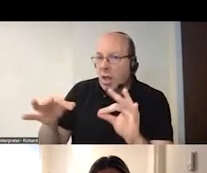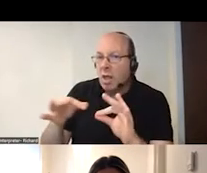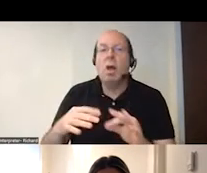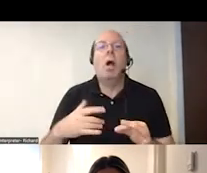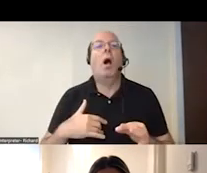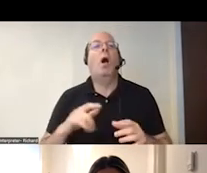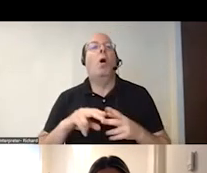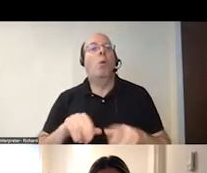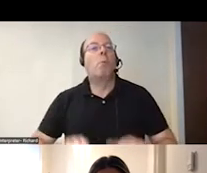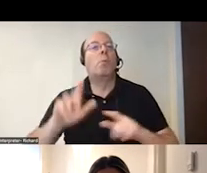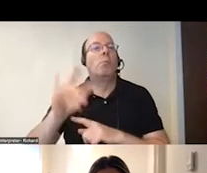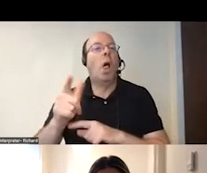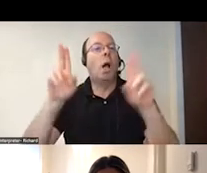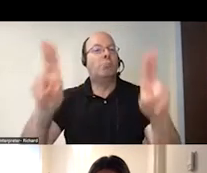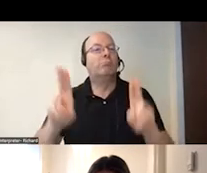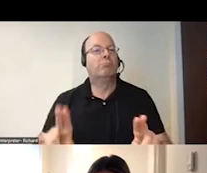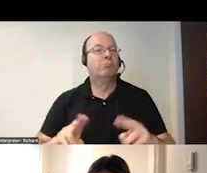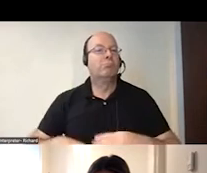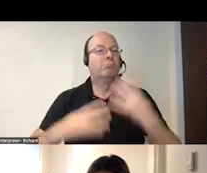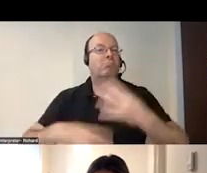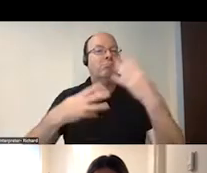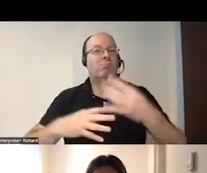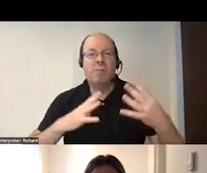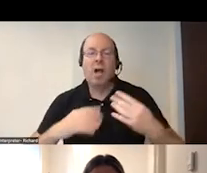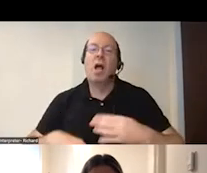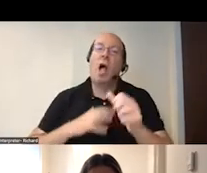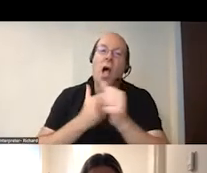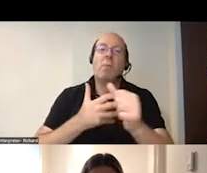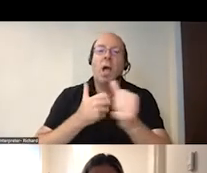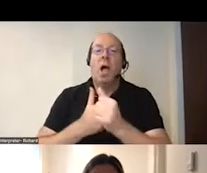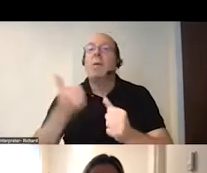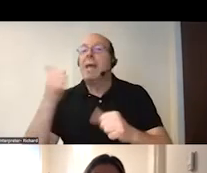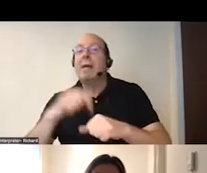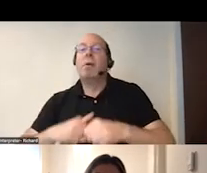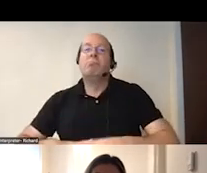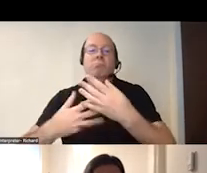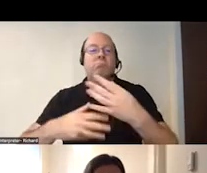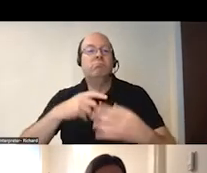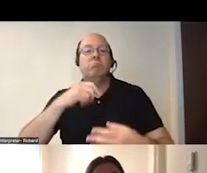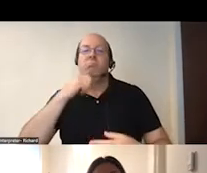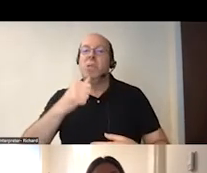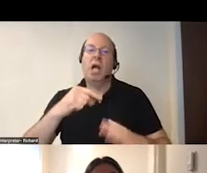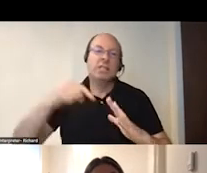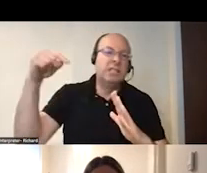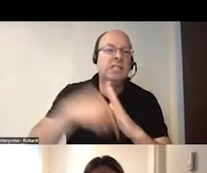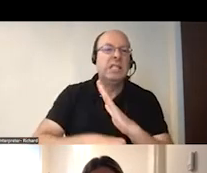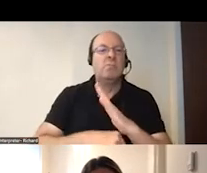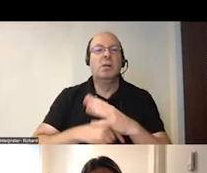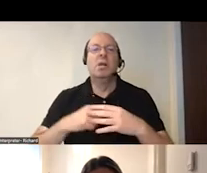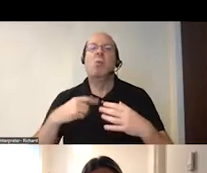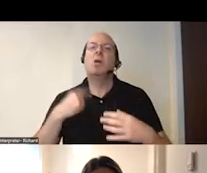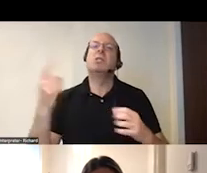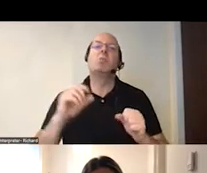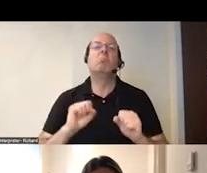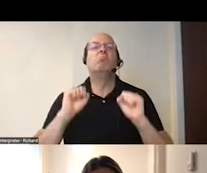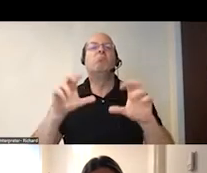a blog, and then the blog was fine. And I updated it, you know, whenever I wanted to. I wasn't a really serious blogger, just wanted to have a resource for